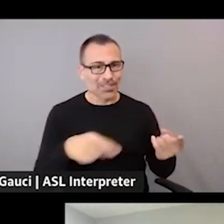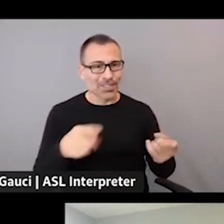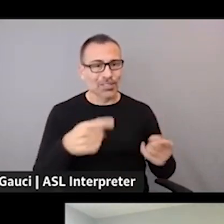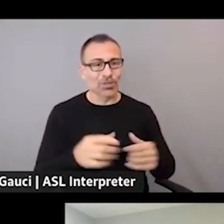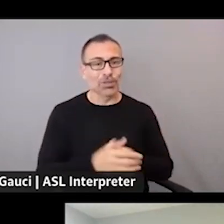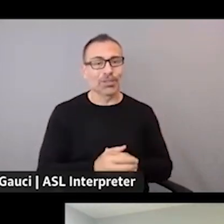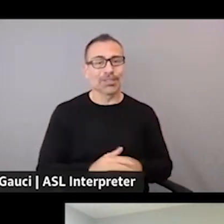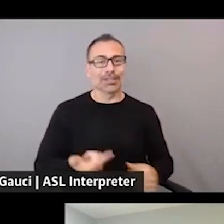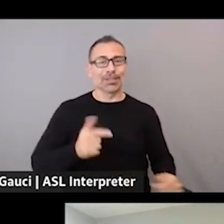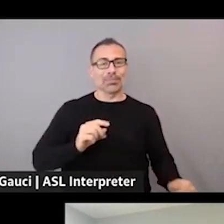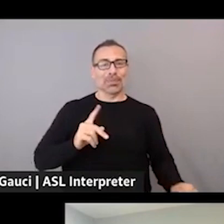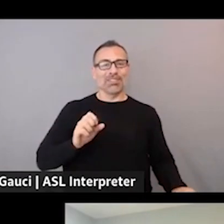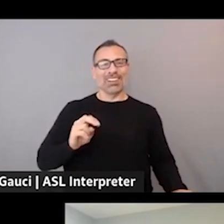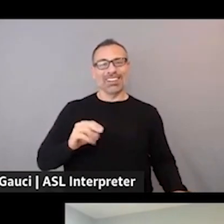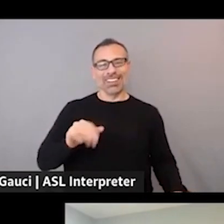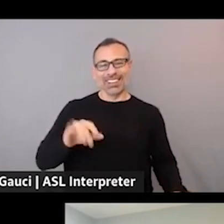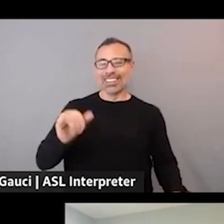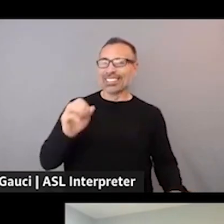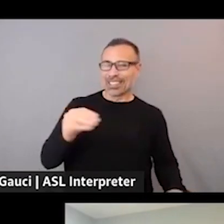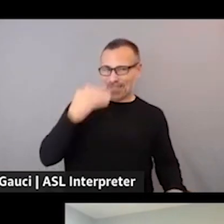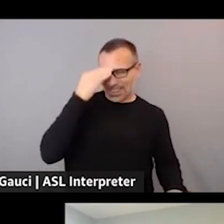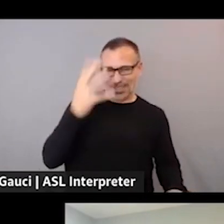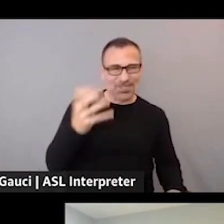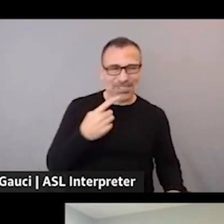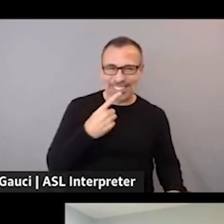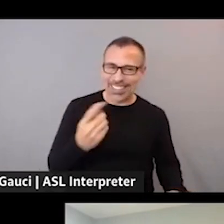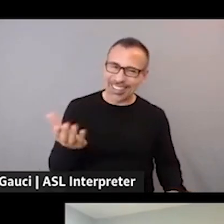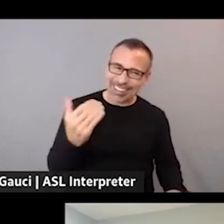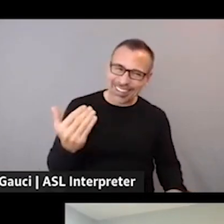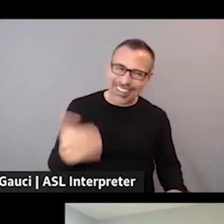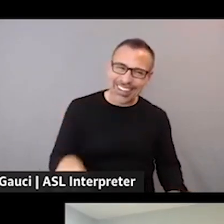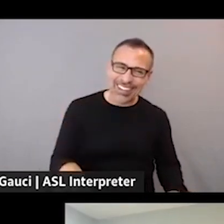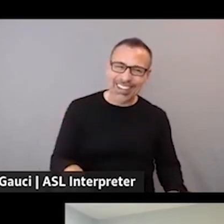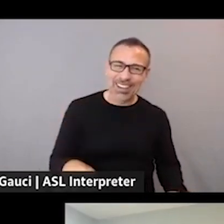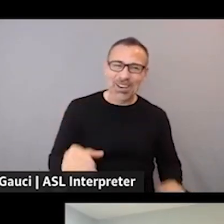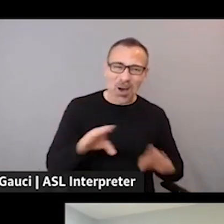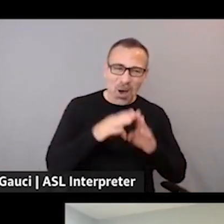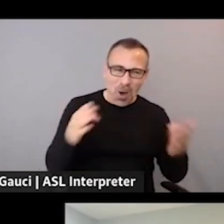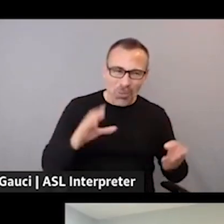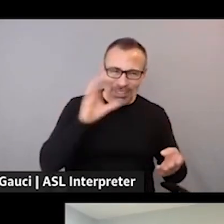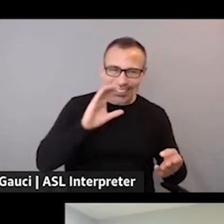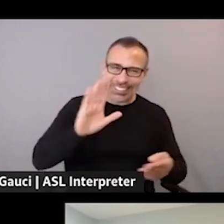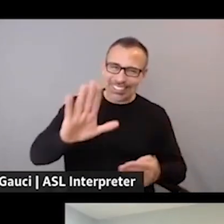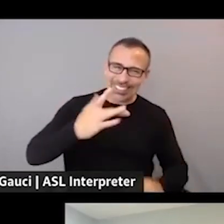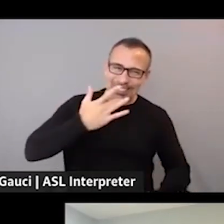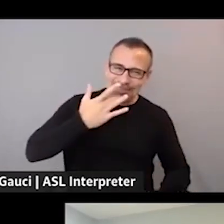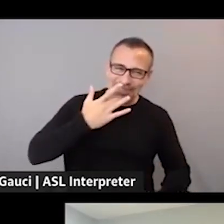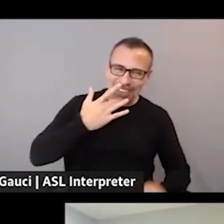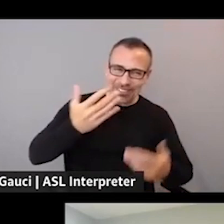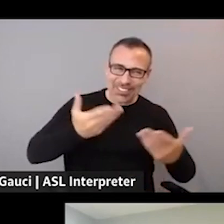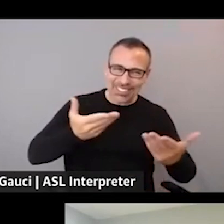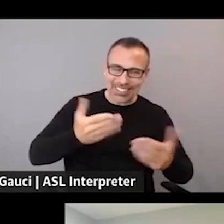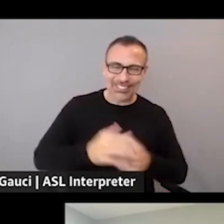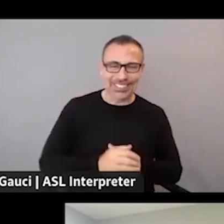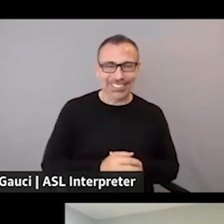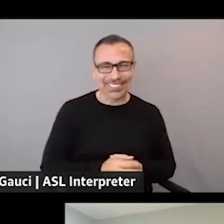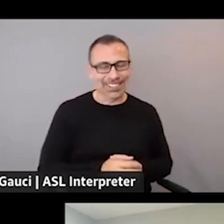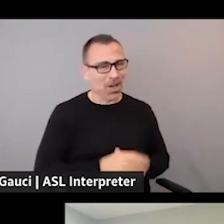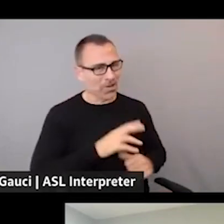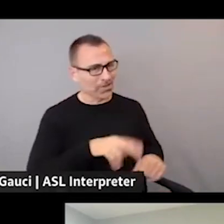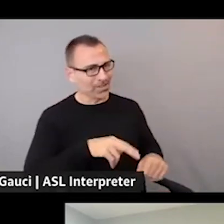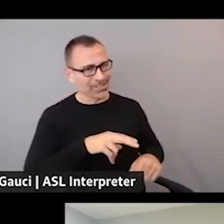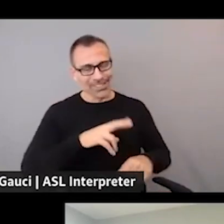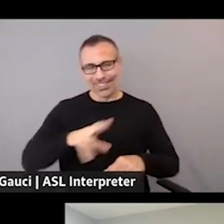James, I know you're itching to say, come on, spit it out. Opensearch is your favorite service. Of course.